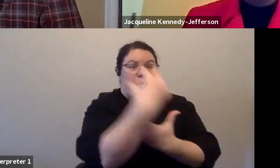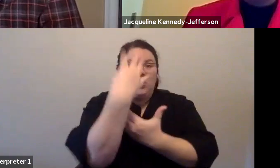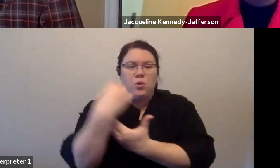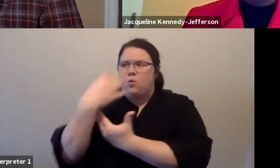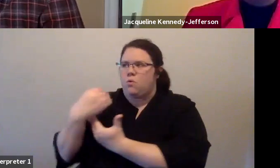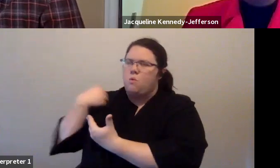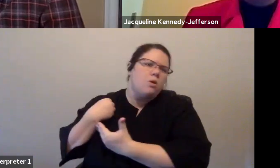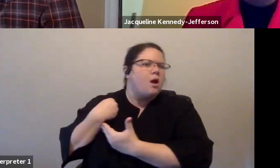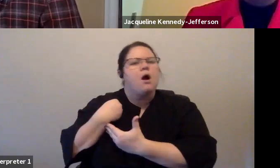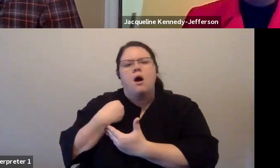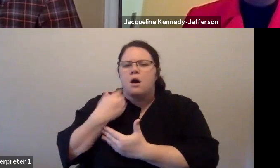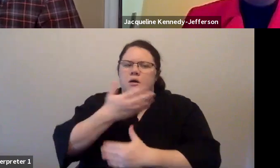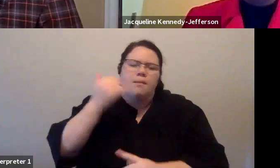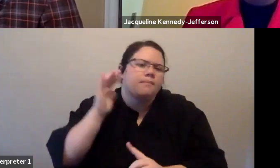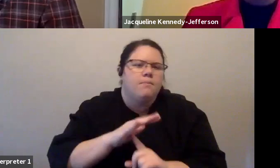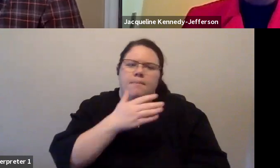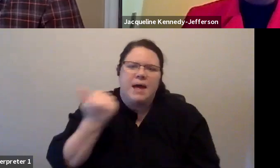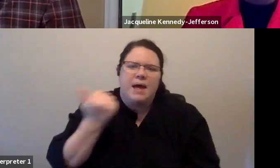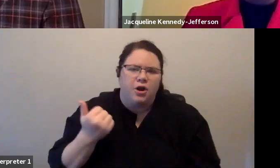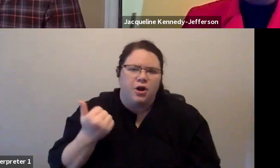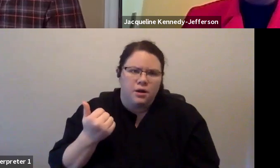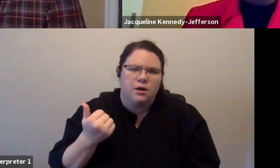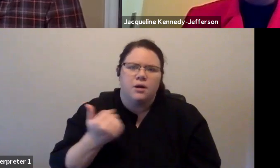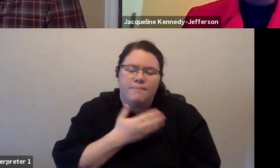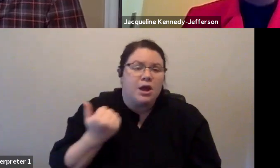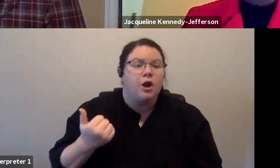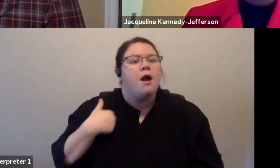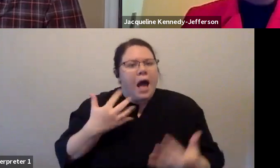much better. I'd love for us to be out of a job.